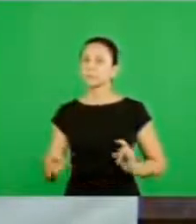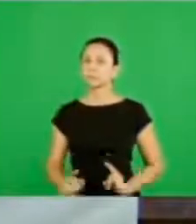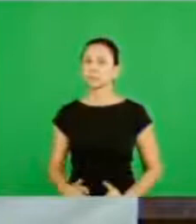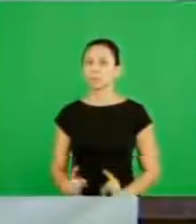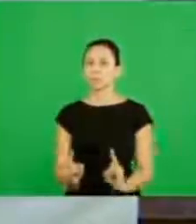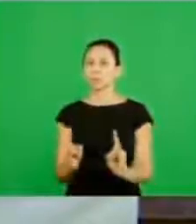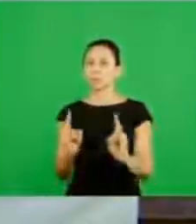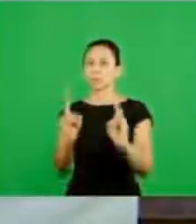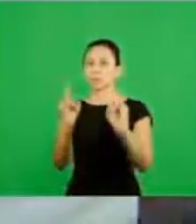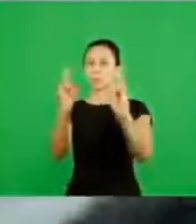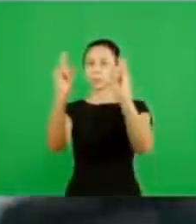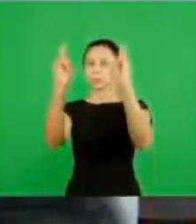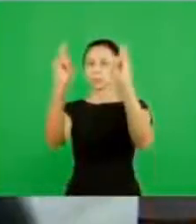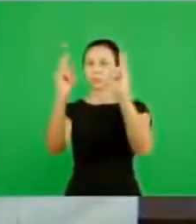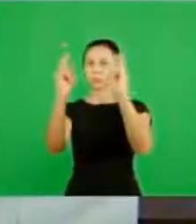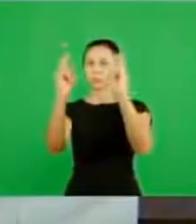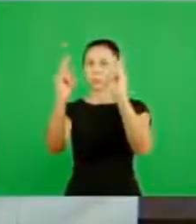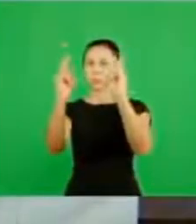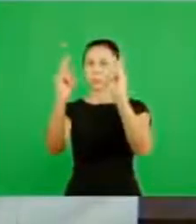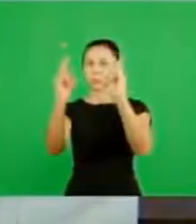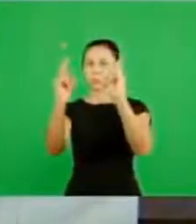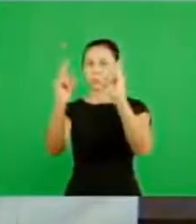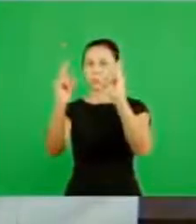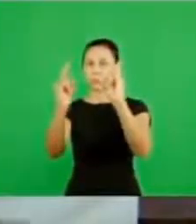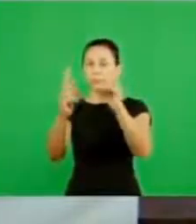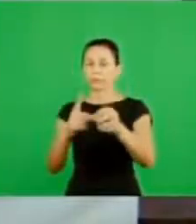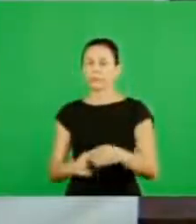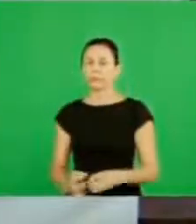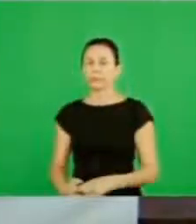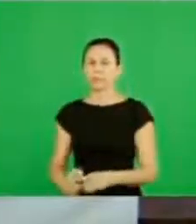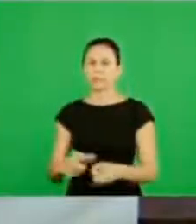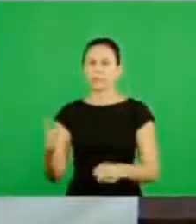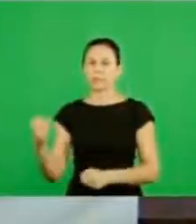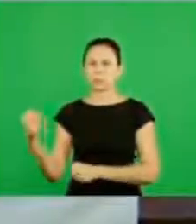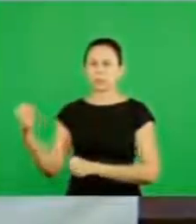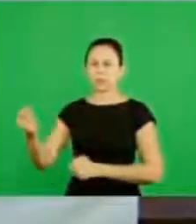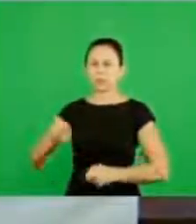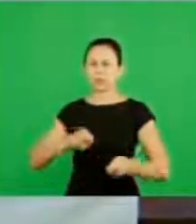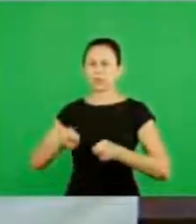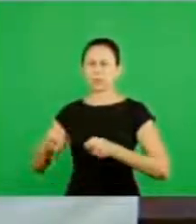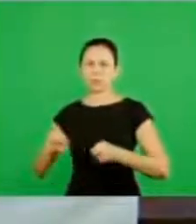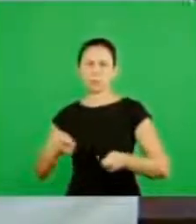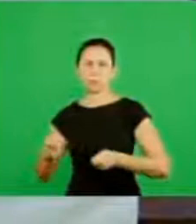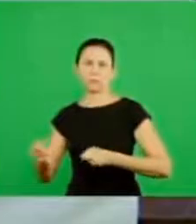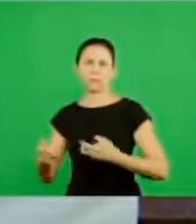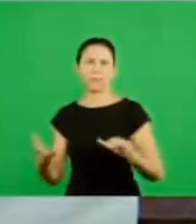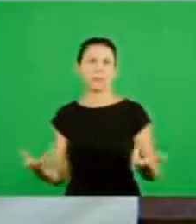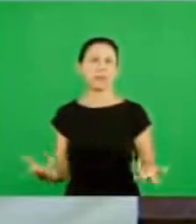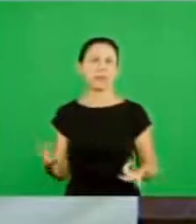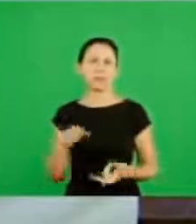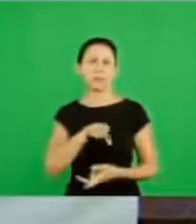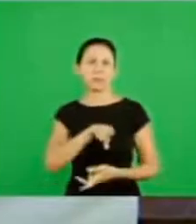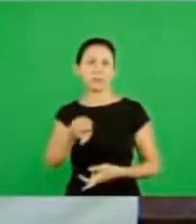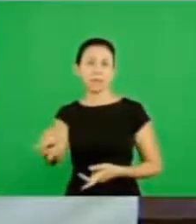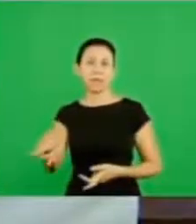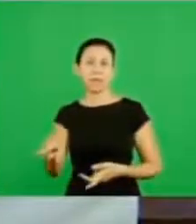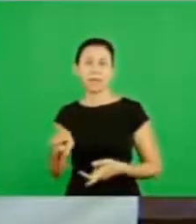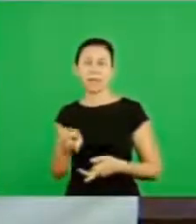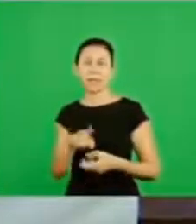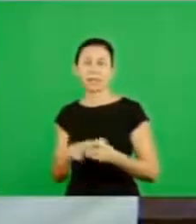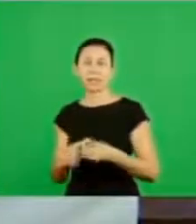happening, that means something is going to happen after. The high towers and the fortified